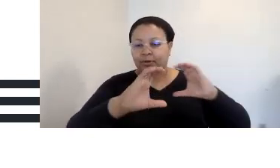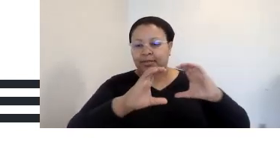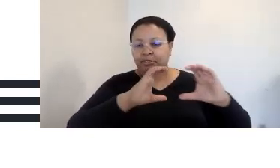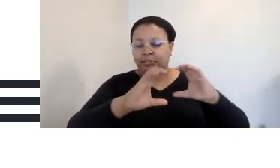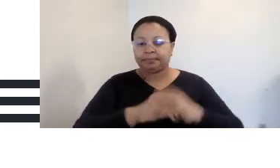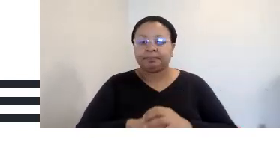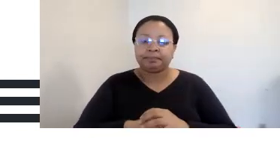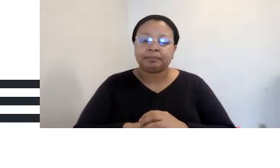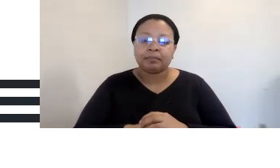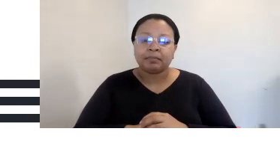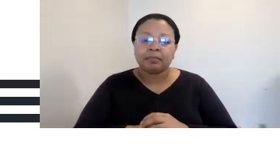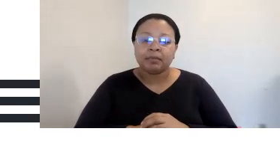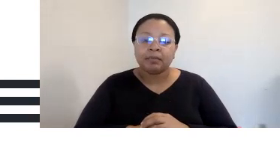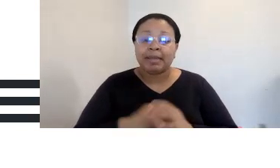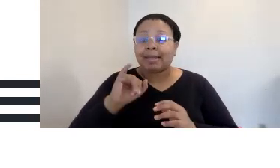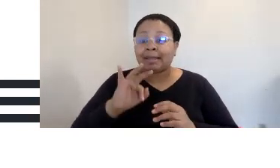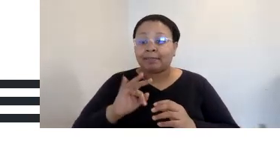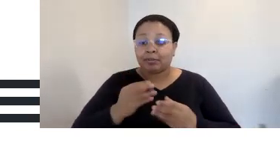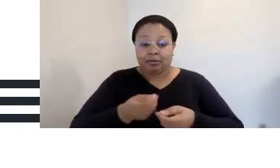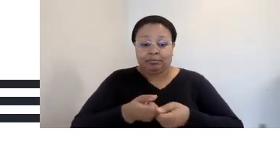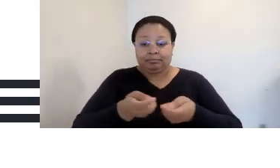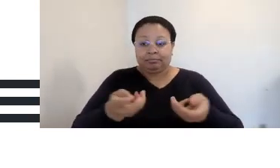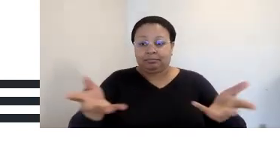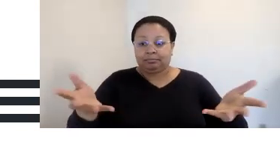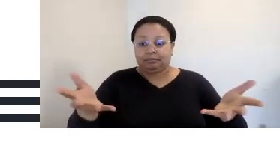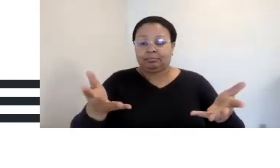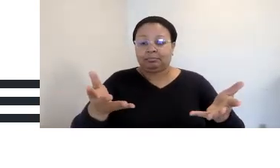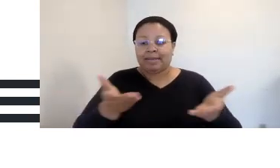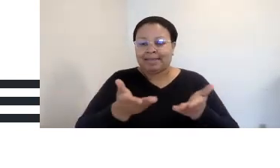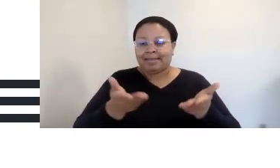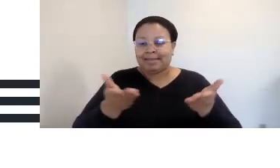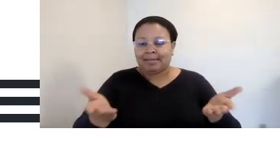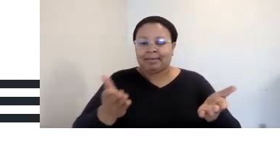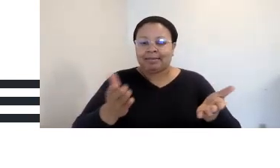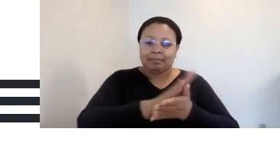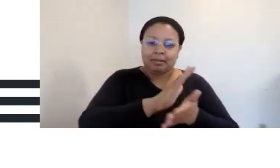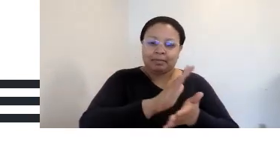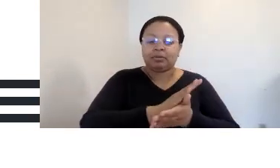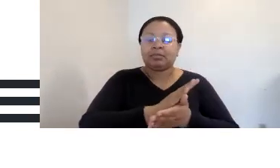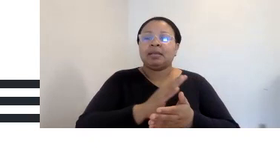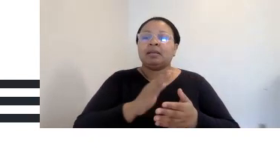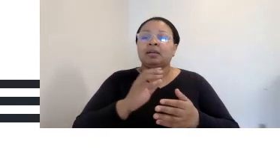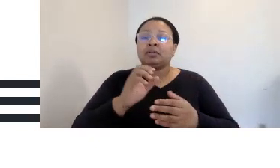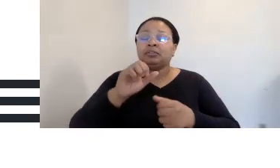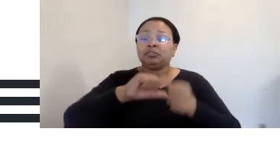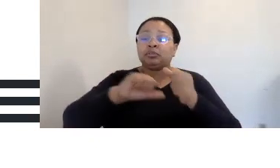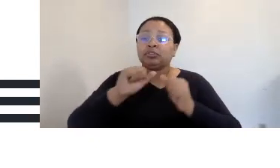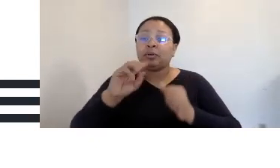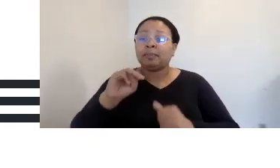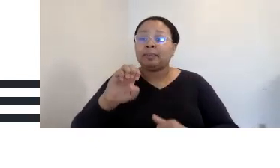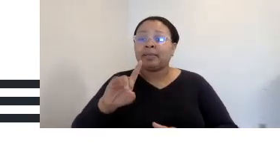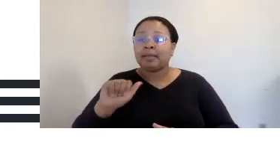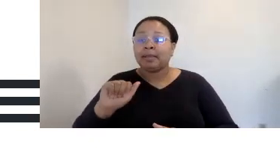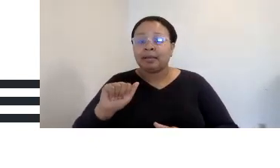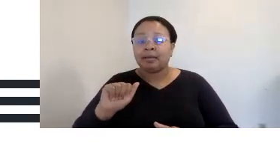If you're printing out materials, if you're posting on social media, provide image descriptions, also known as